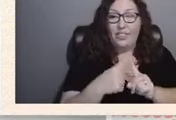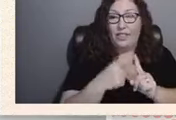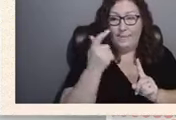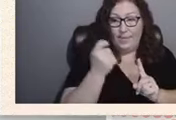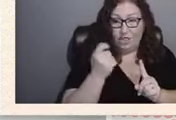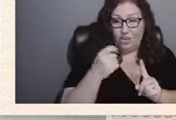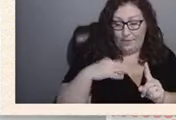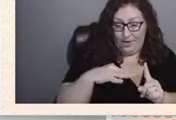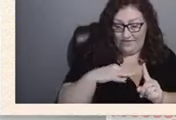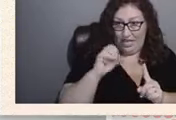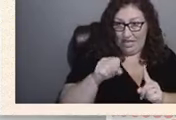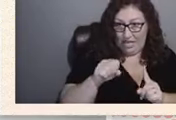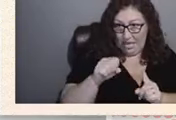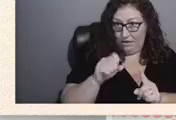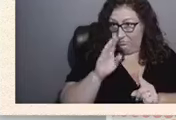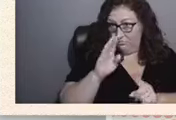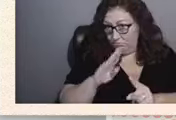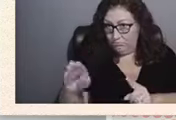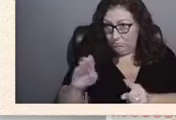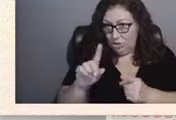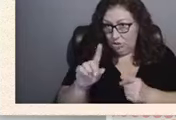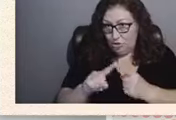directed to an ABLE account?